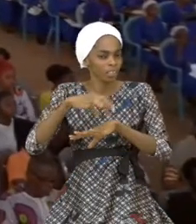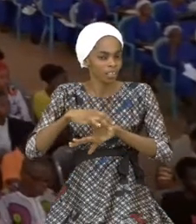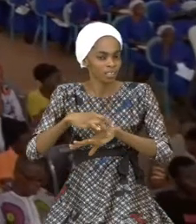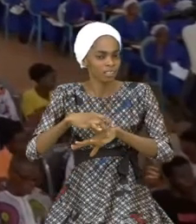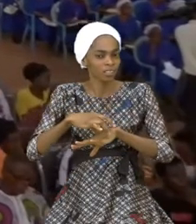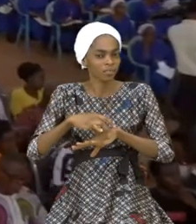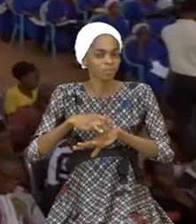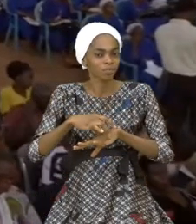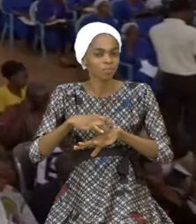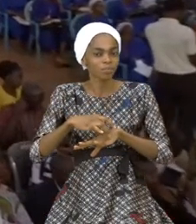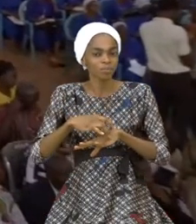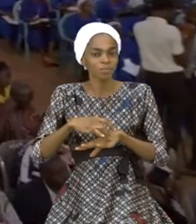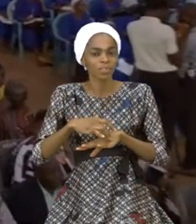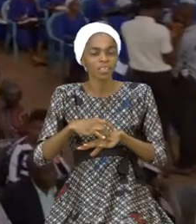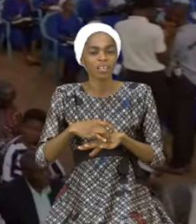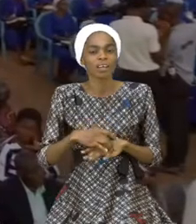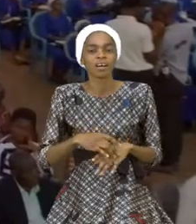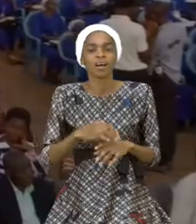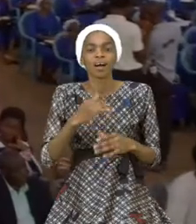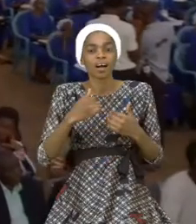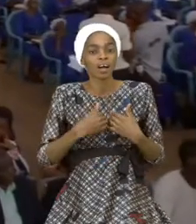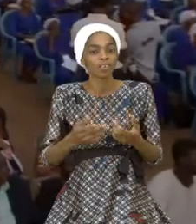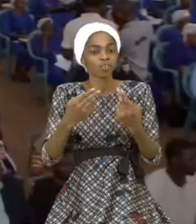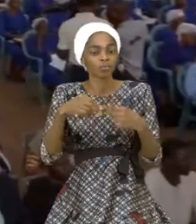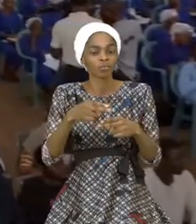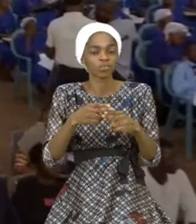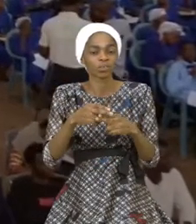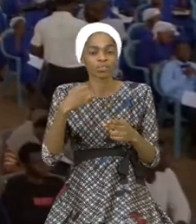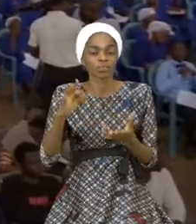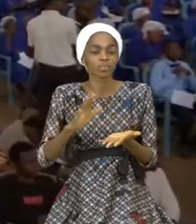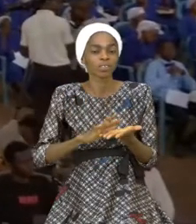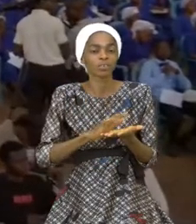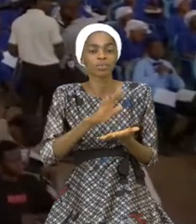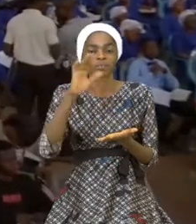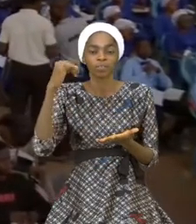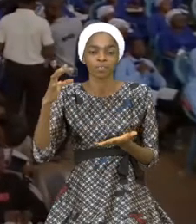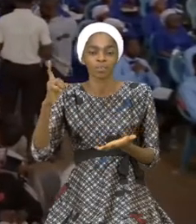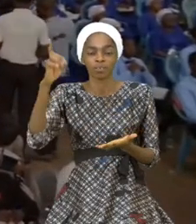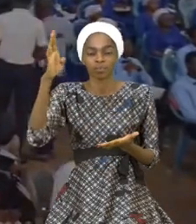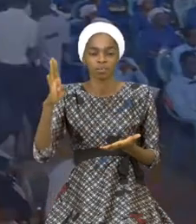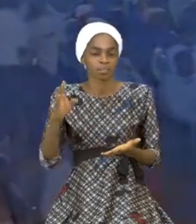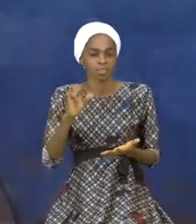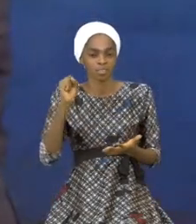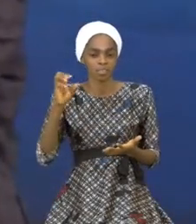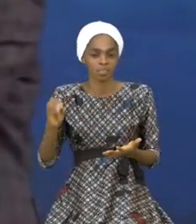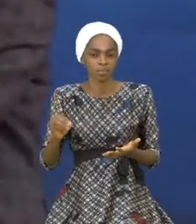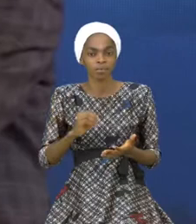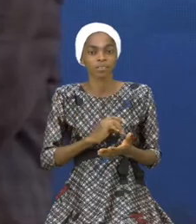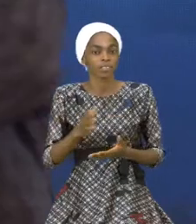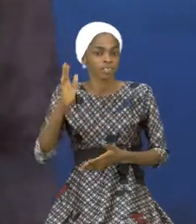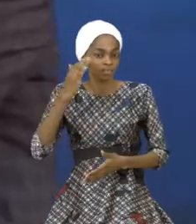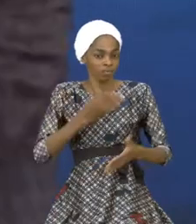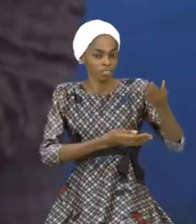earth fell short of the glory of God. And so their offspring,